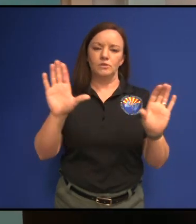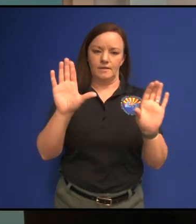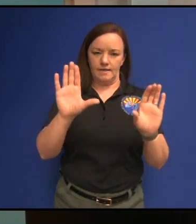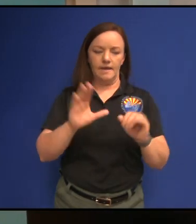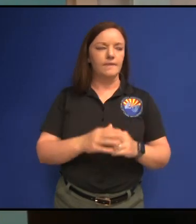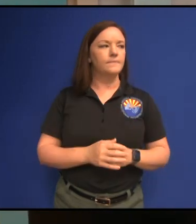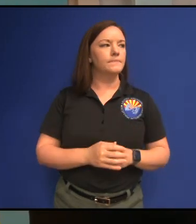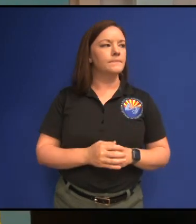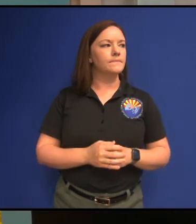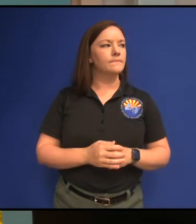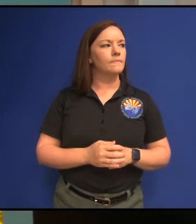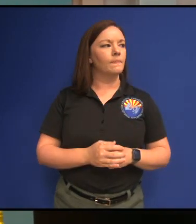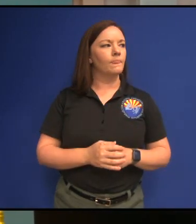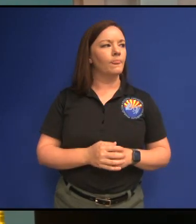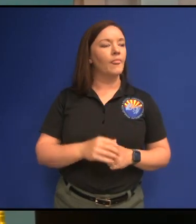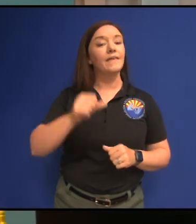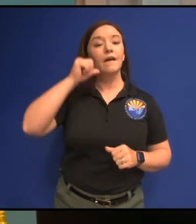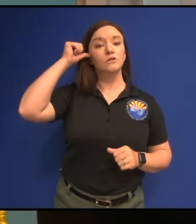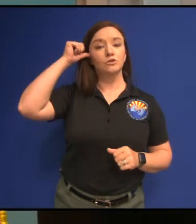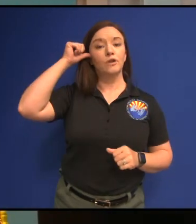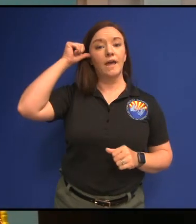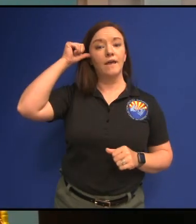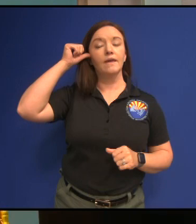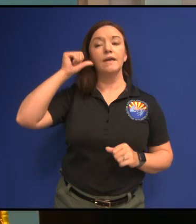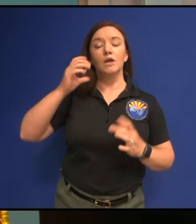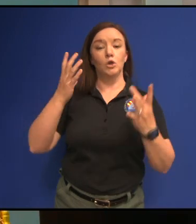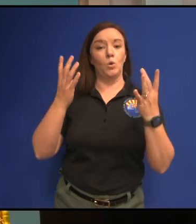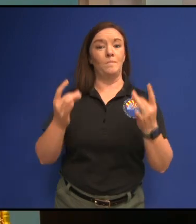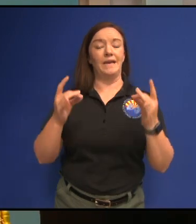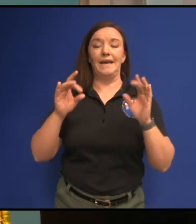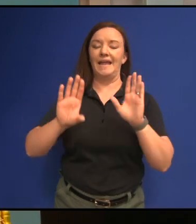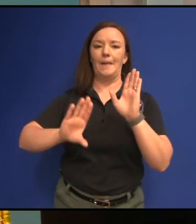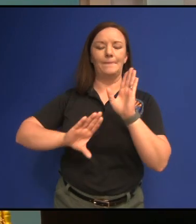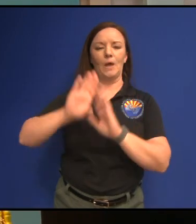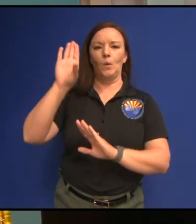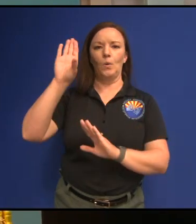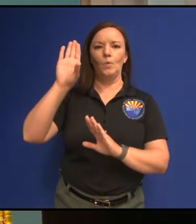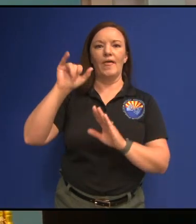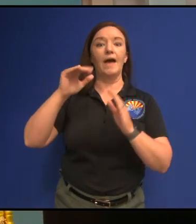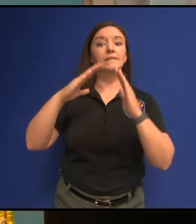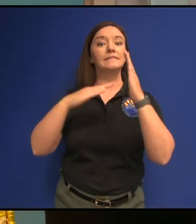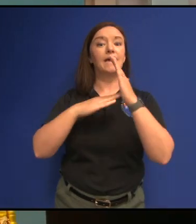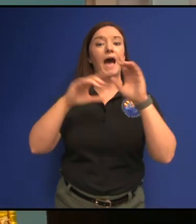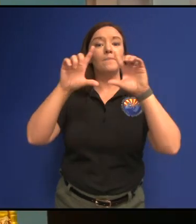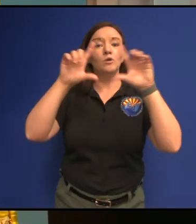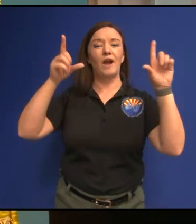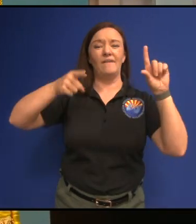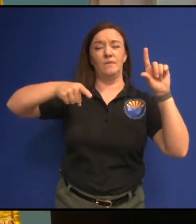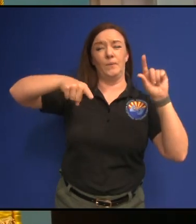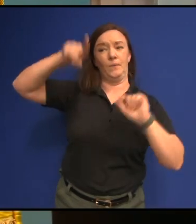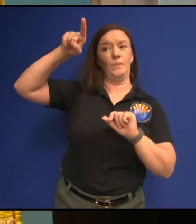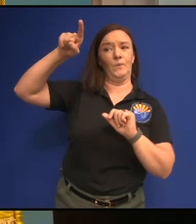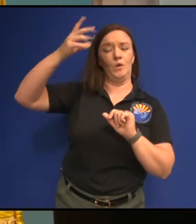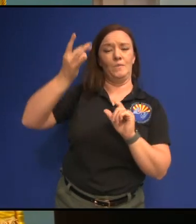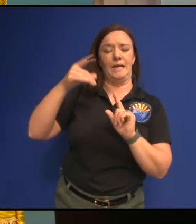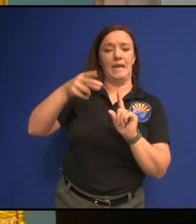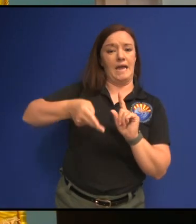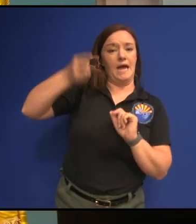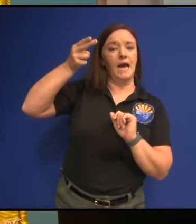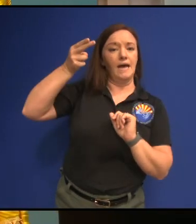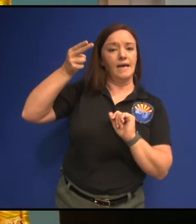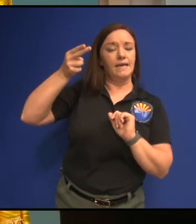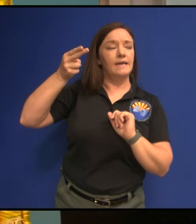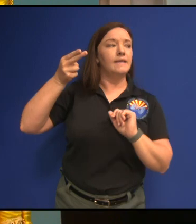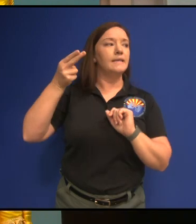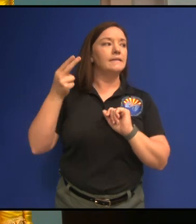see here right now, or yesterday, our humidities were way up in this top graphic. You can see our trend kind of